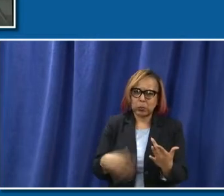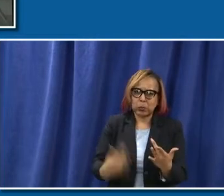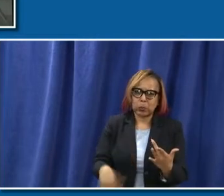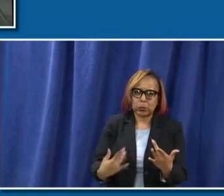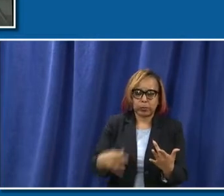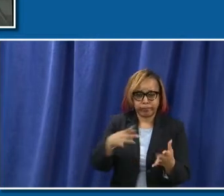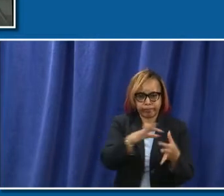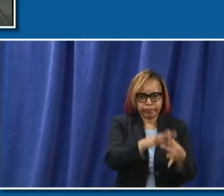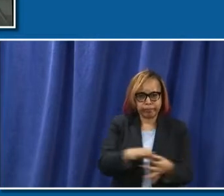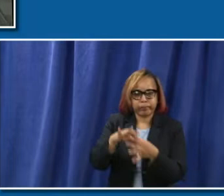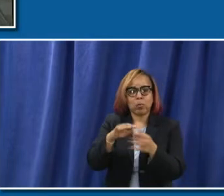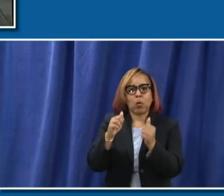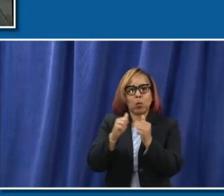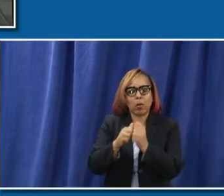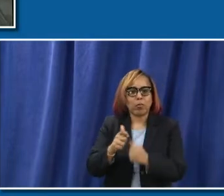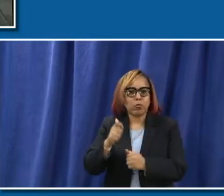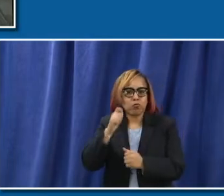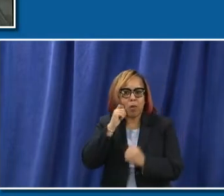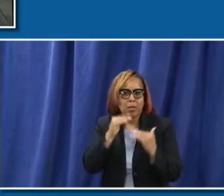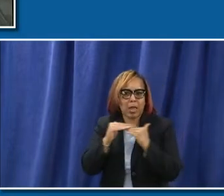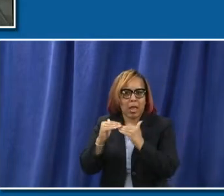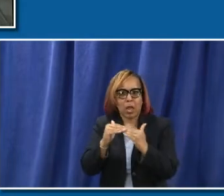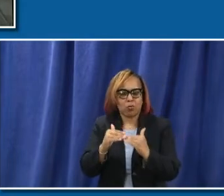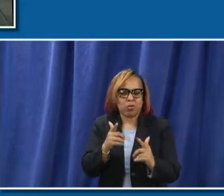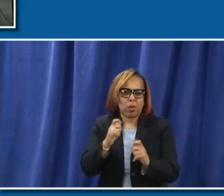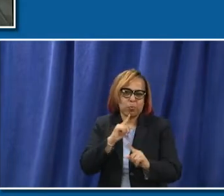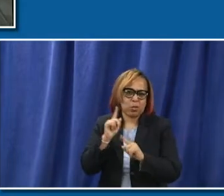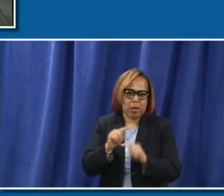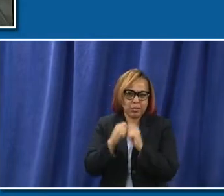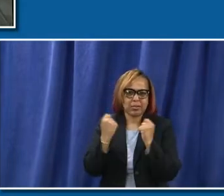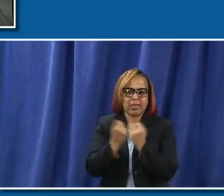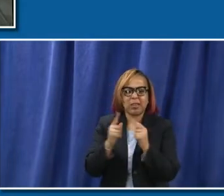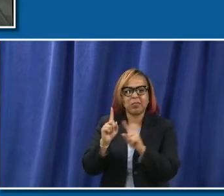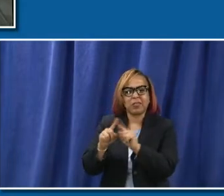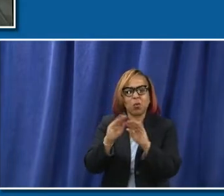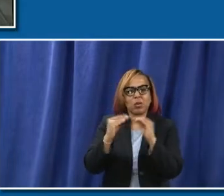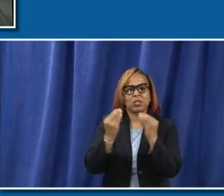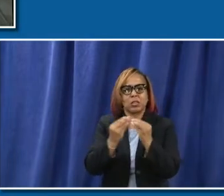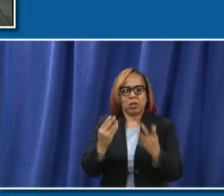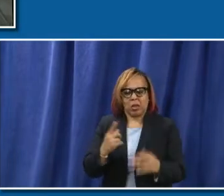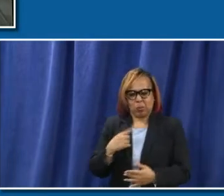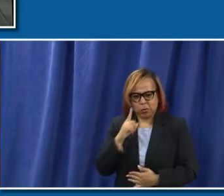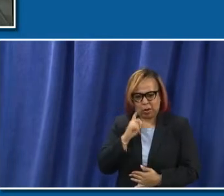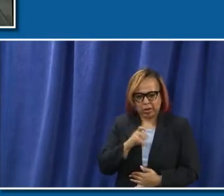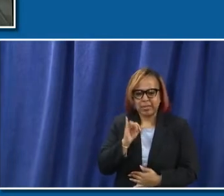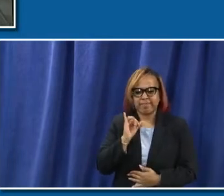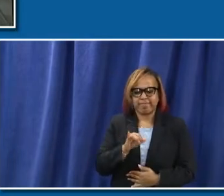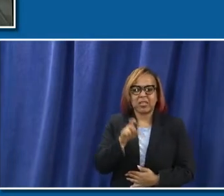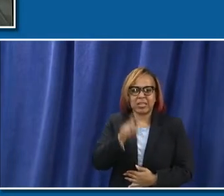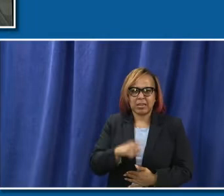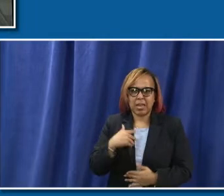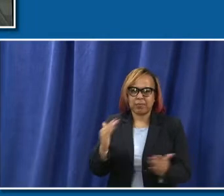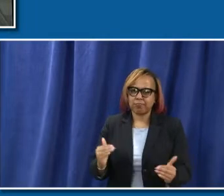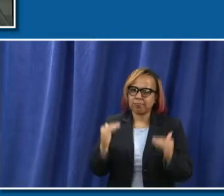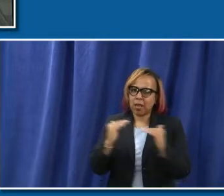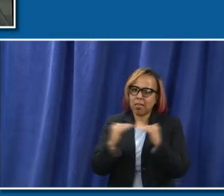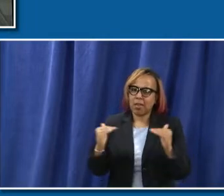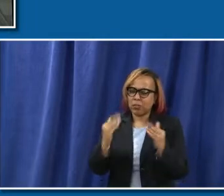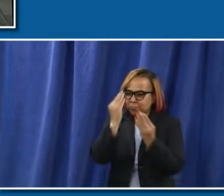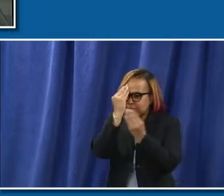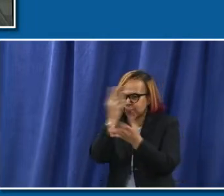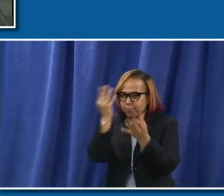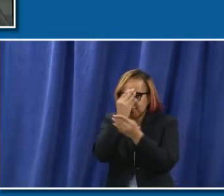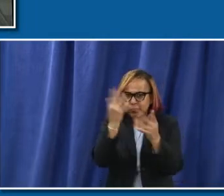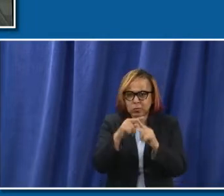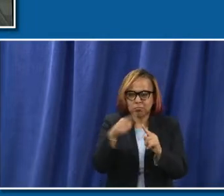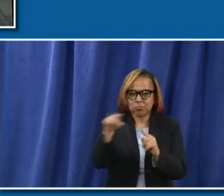in line with the Race Equity Rapid Response Team, with community organizations, and it recognizes that there needs to be high-level messaging to everybody,